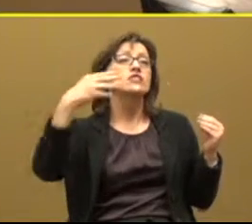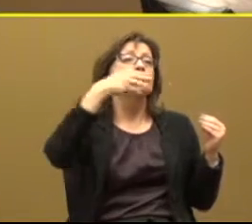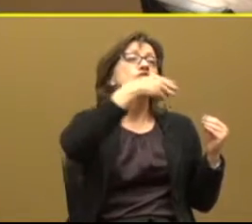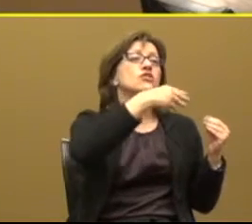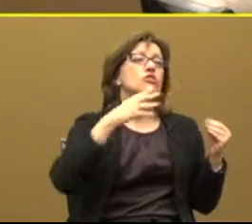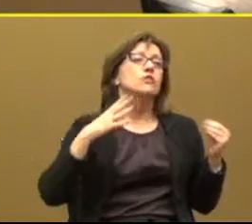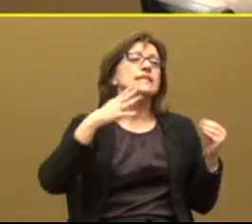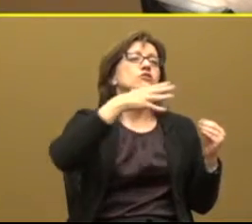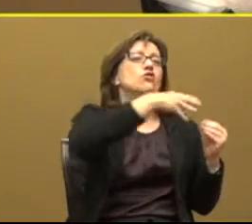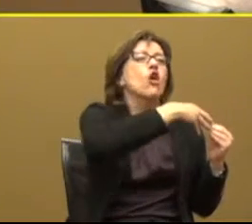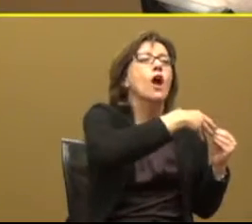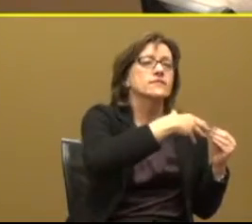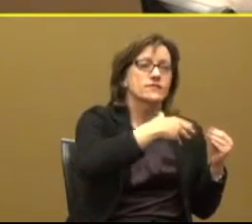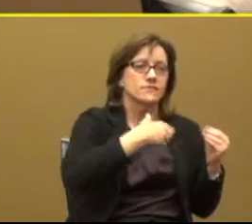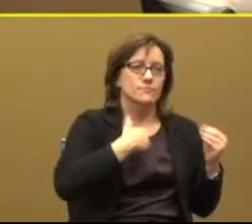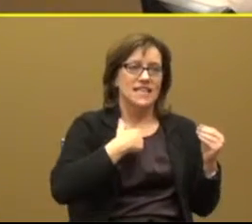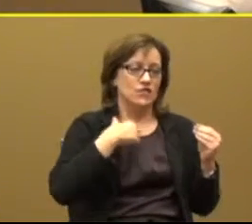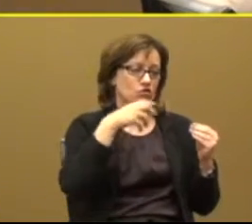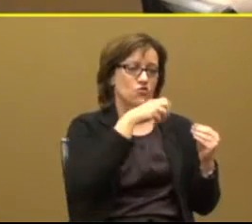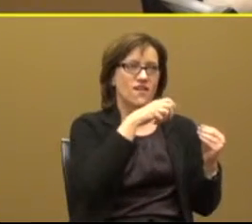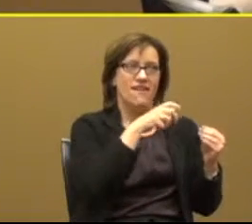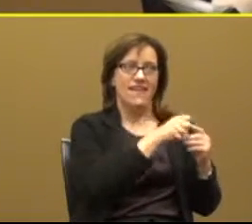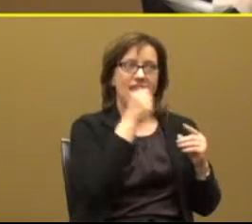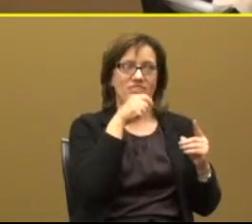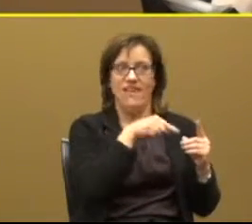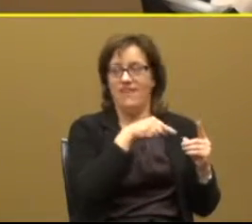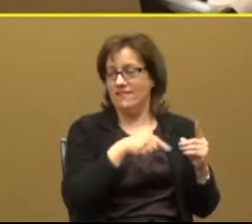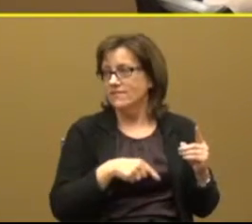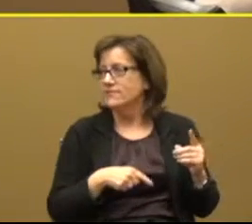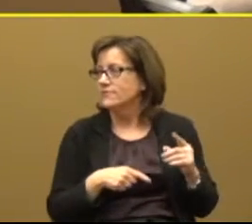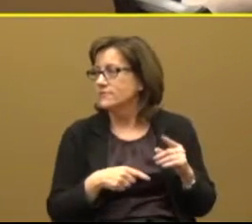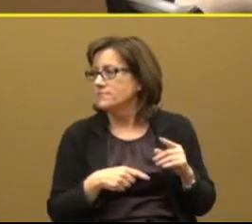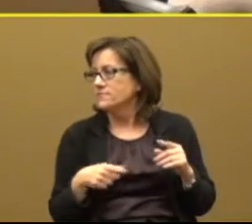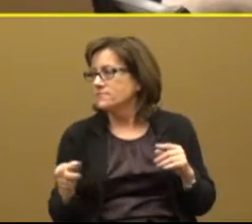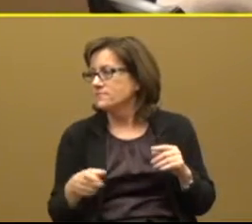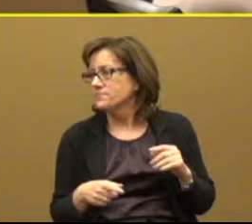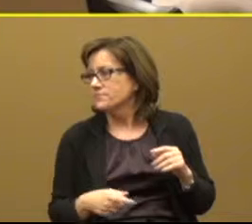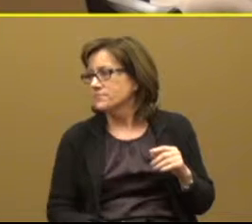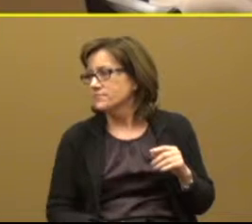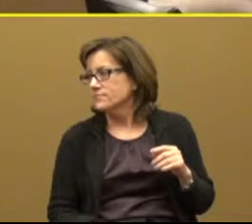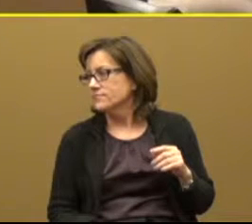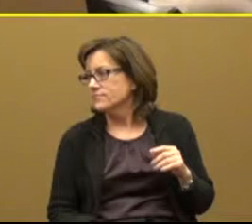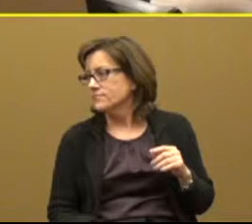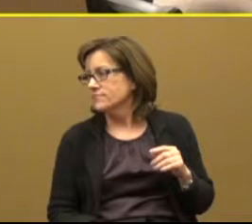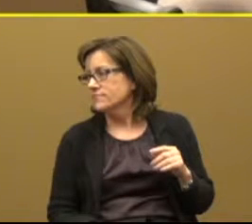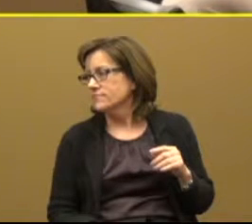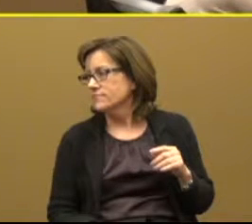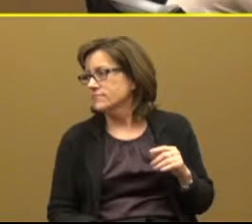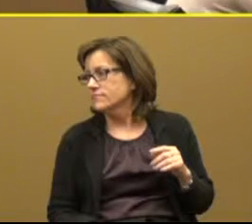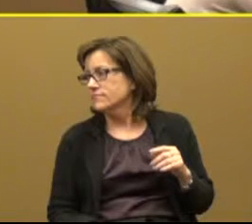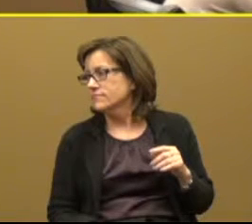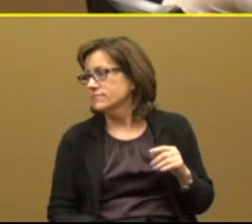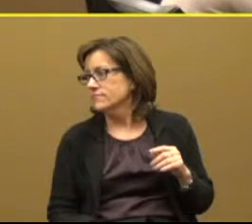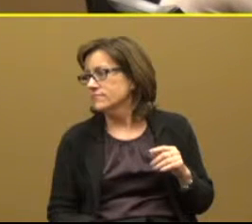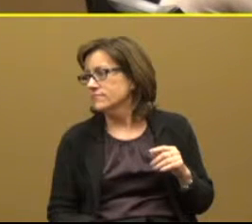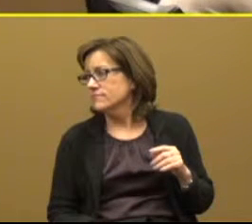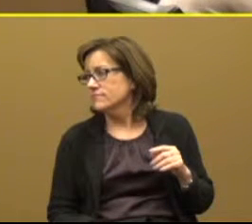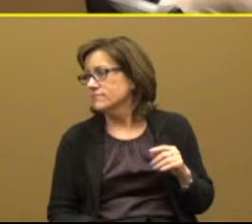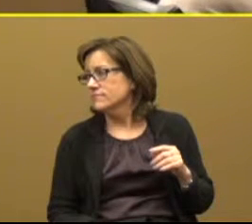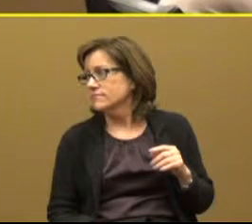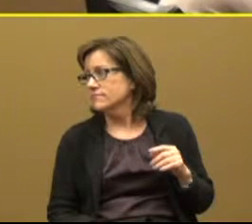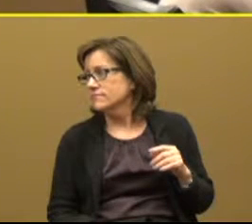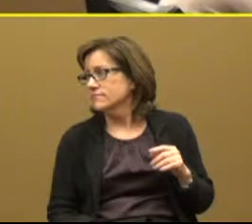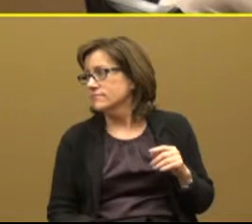it. Okay? So as she's reaching, I'm going to go ahead and swoop down. I'm going to